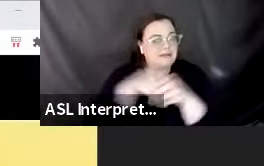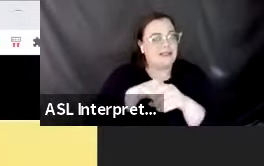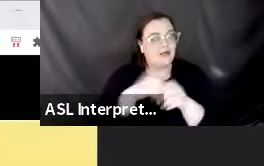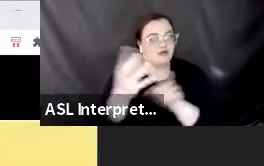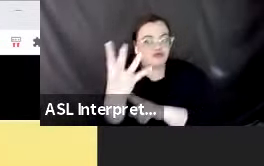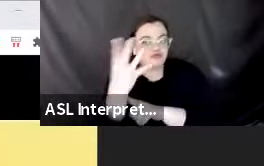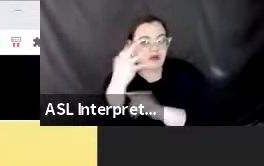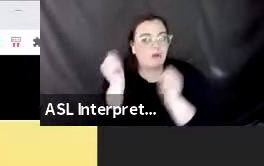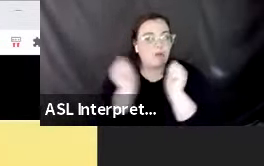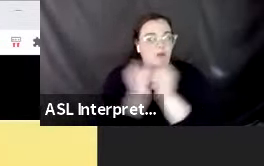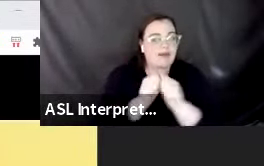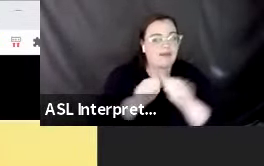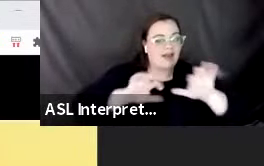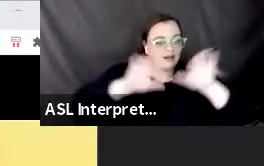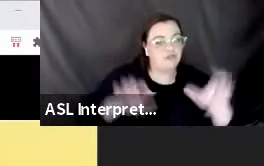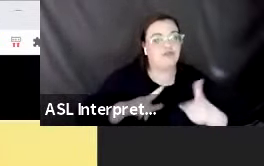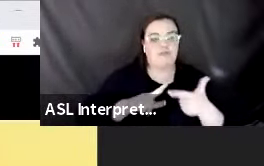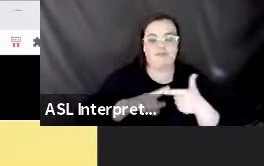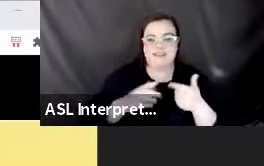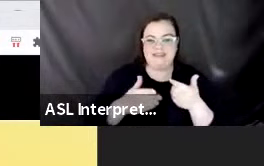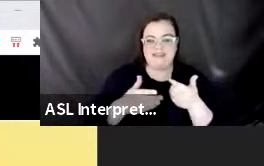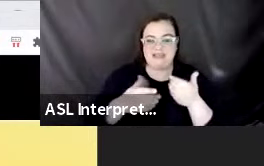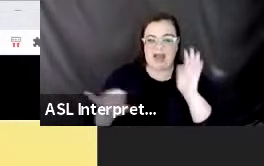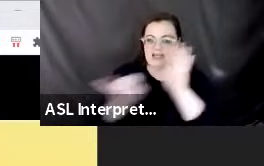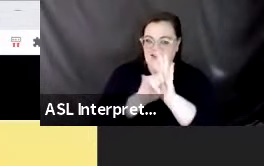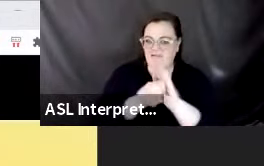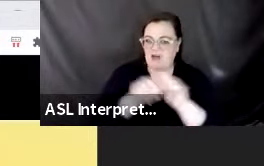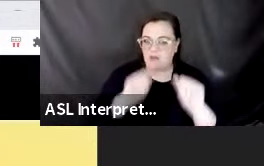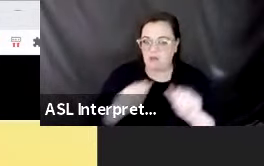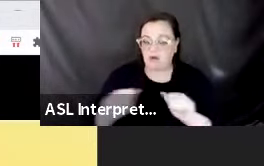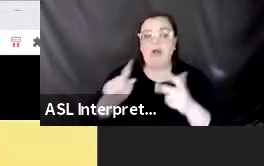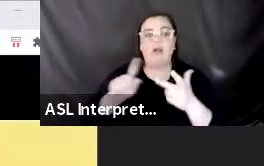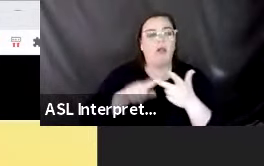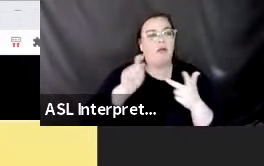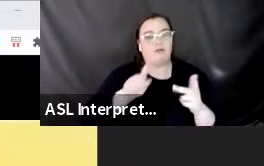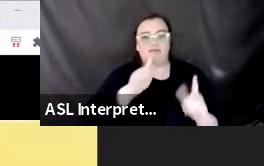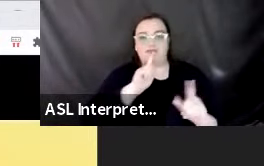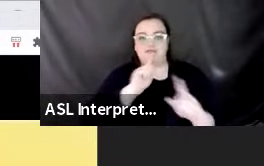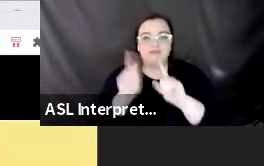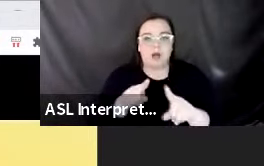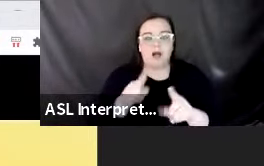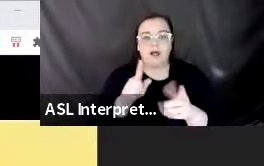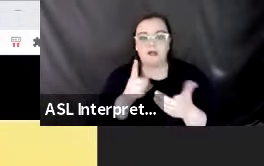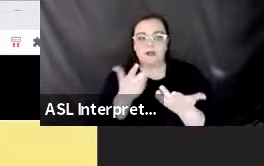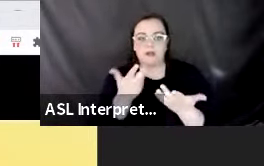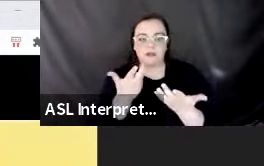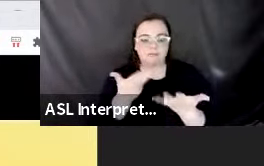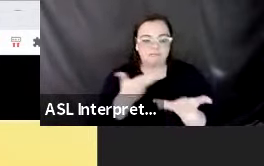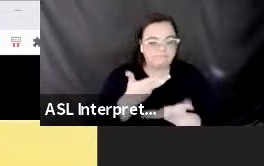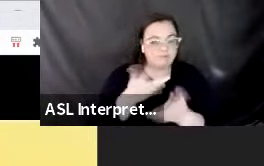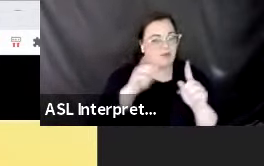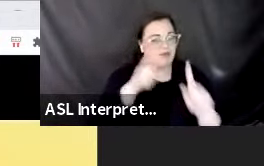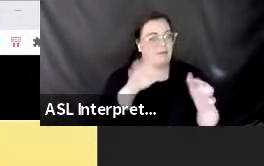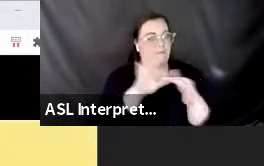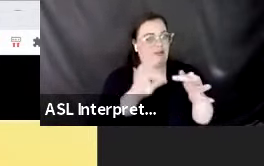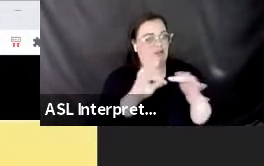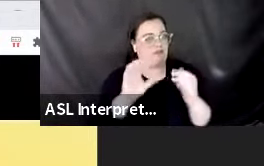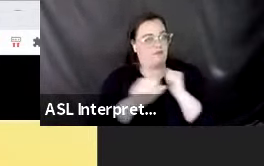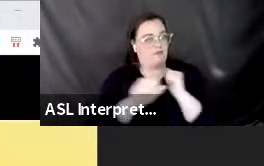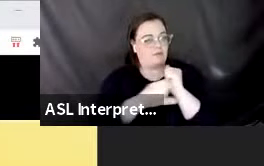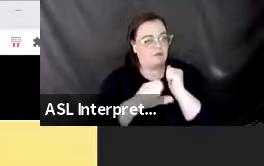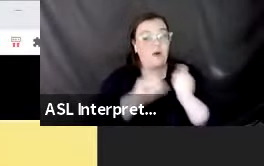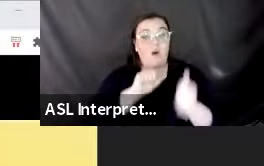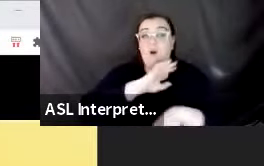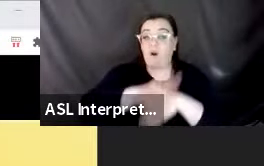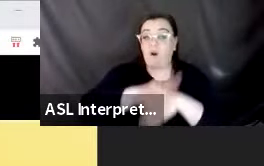have to be identifiable, and you have to be responding or reacting to the message of the commercial. Again, all 3 must be